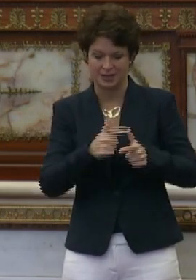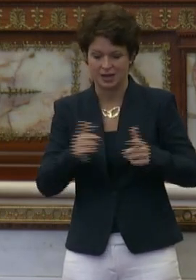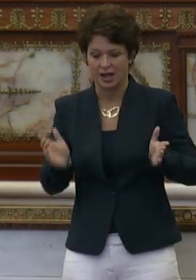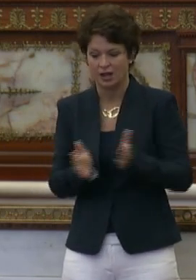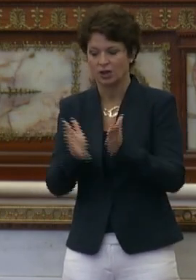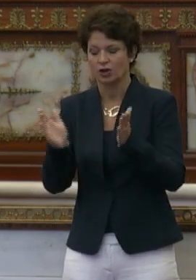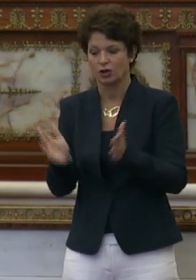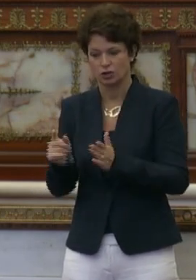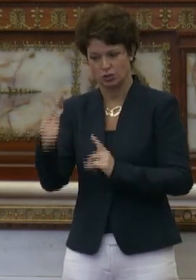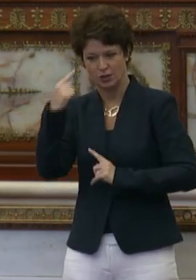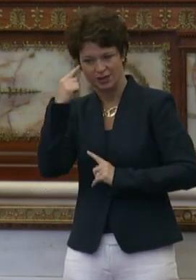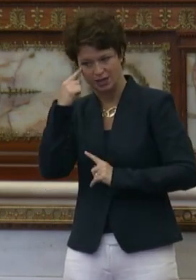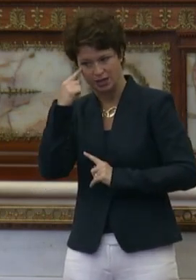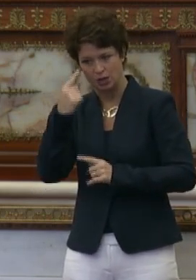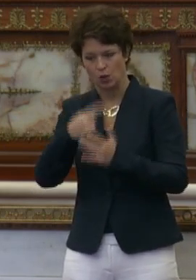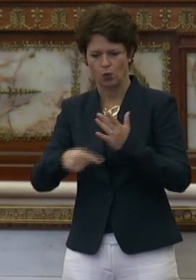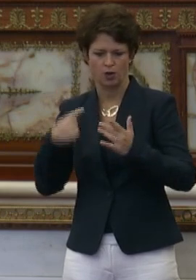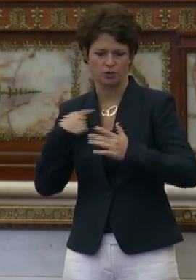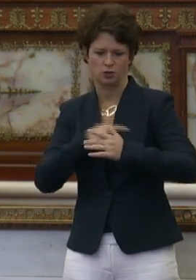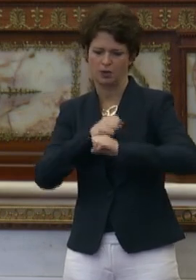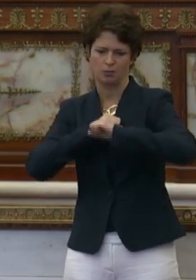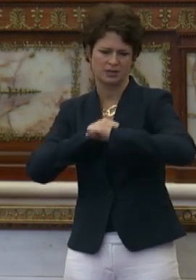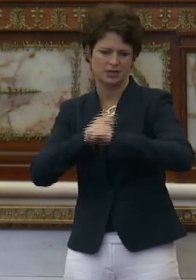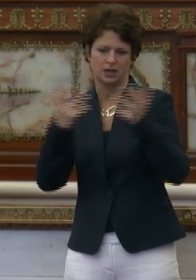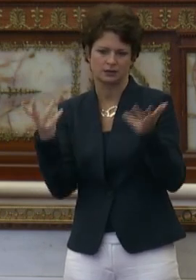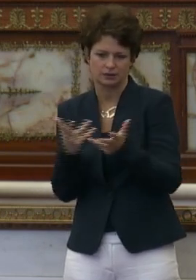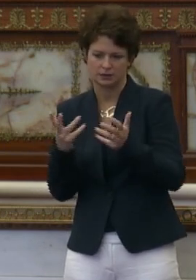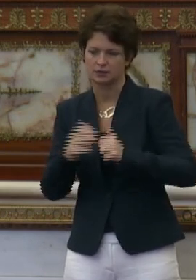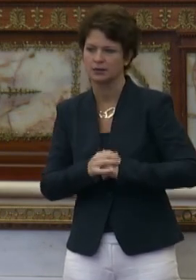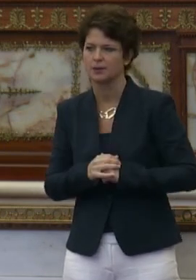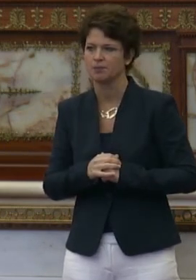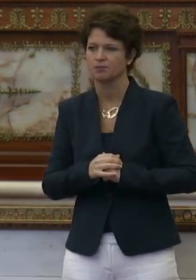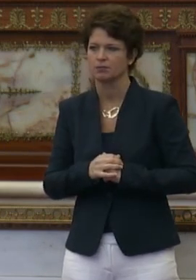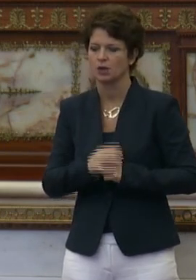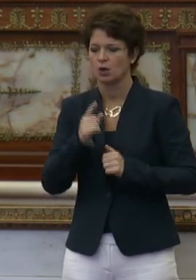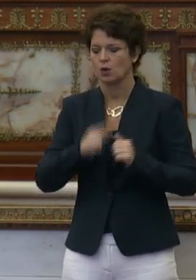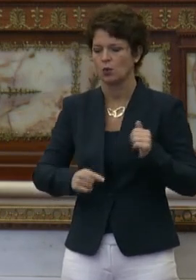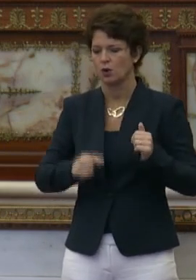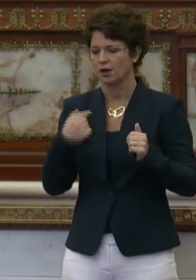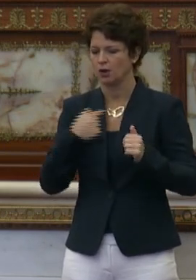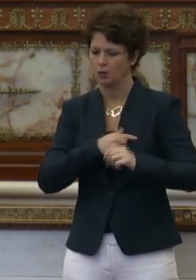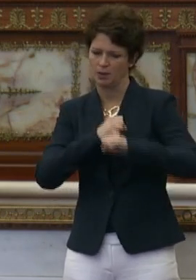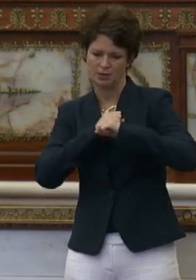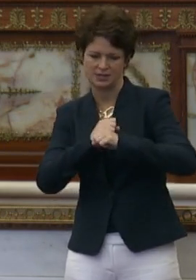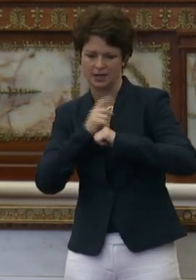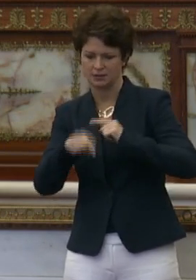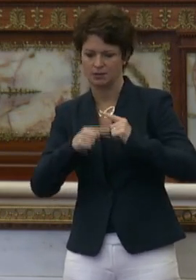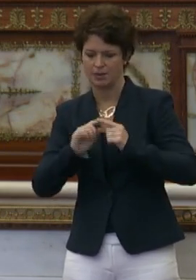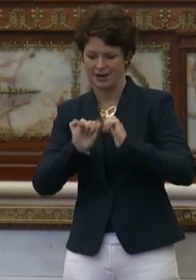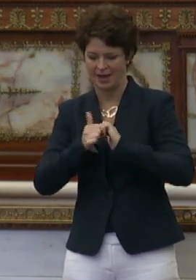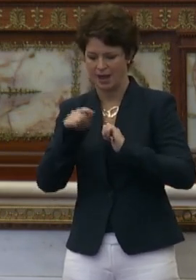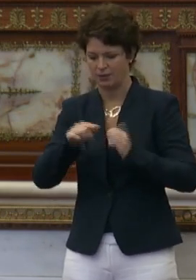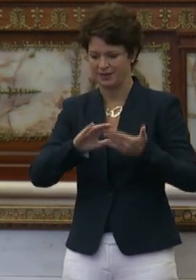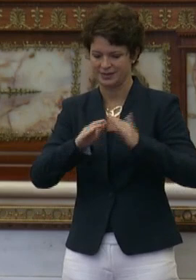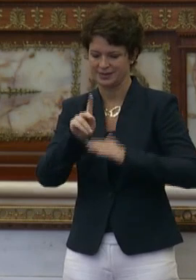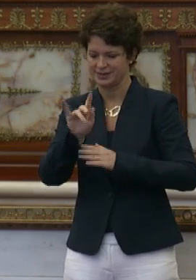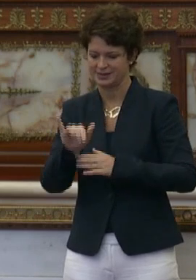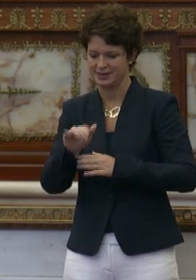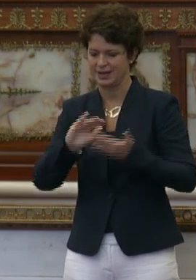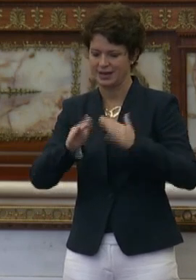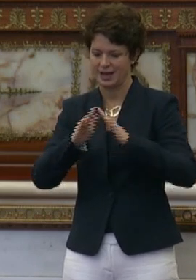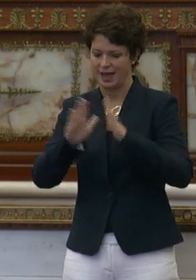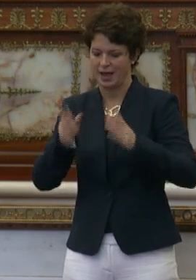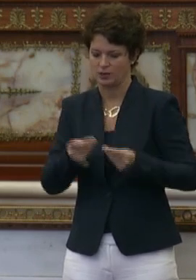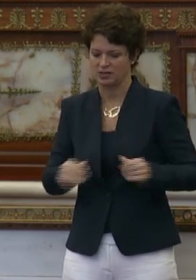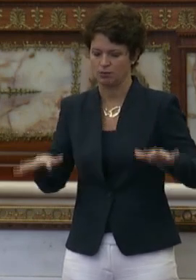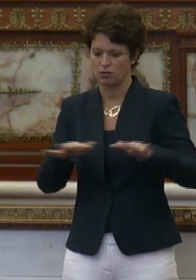us to think, like, what are we protecting? What myth are we protecting about how this city and housing